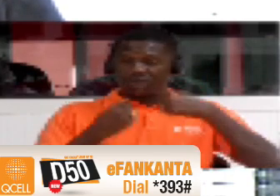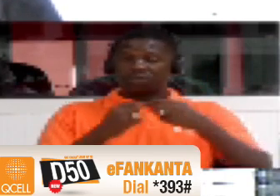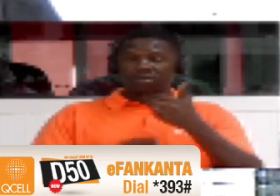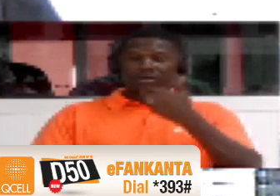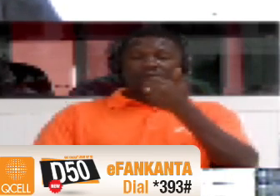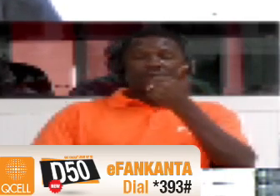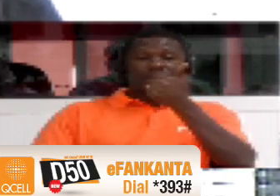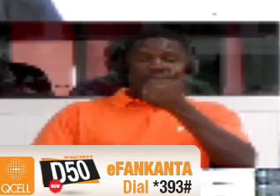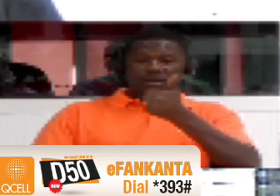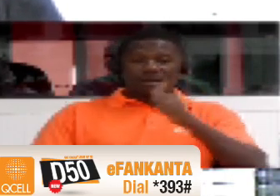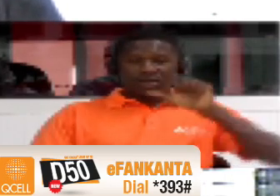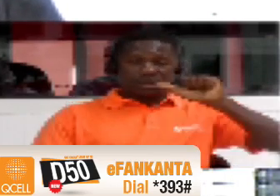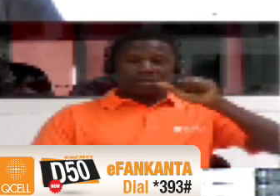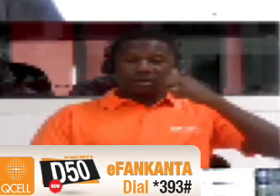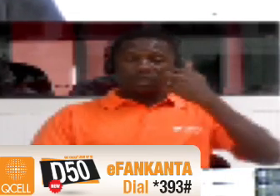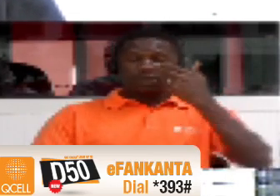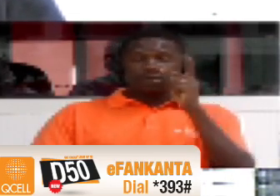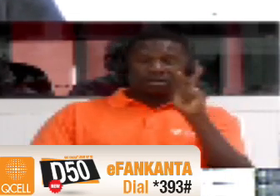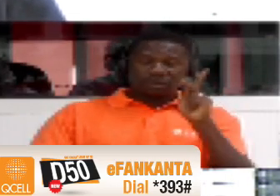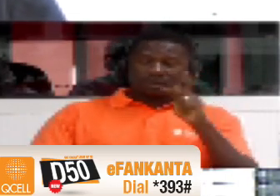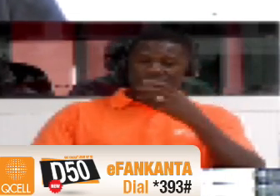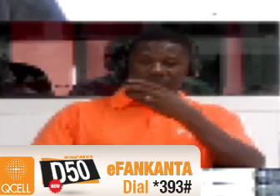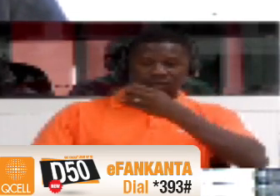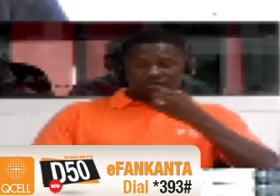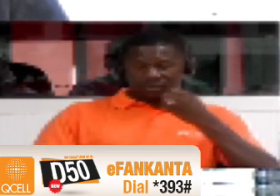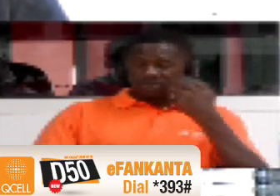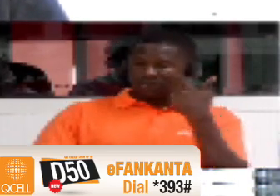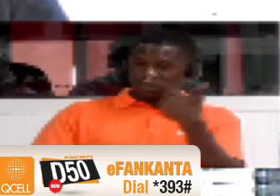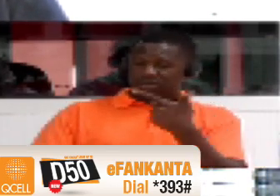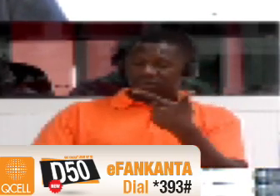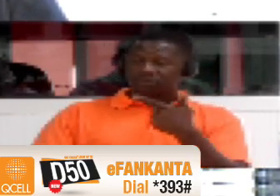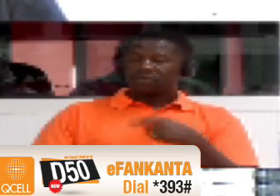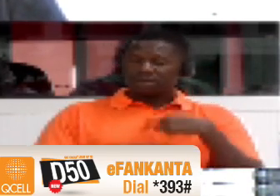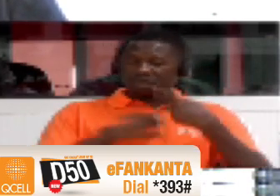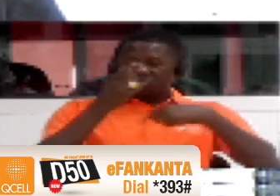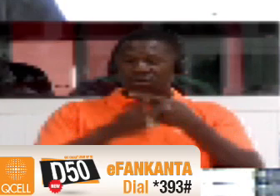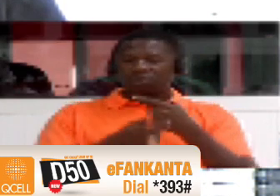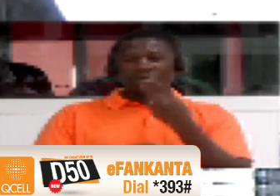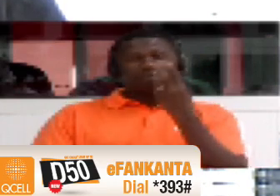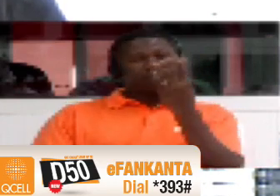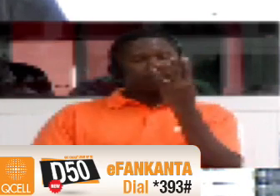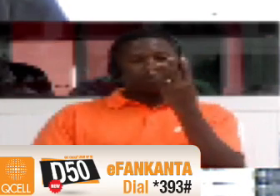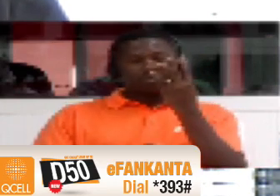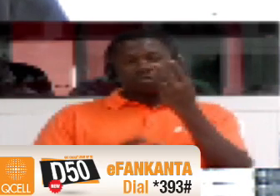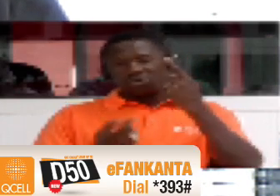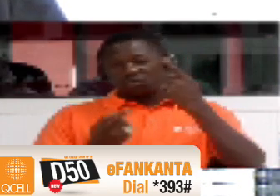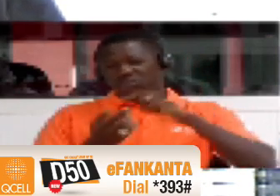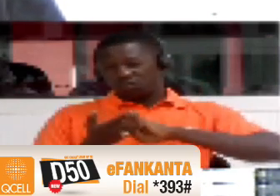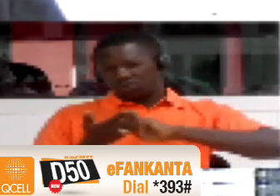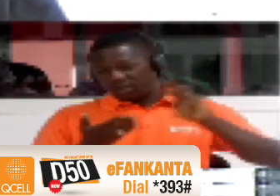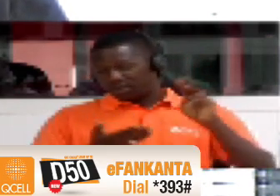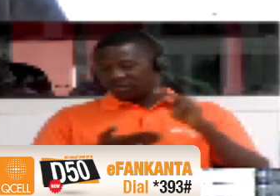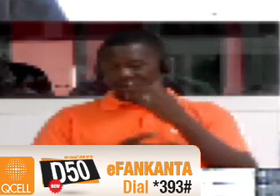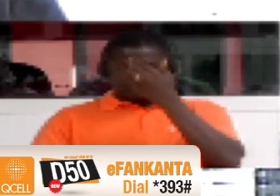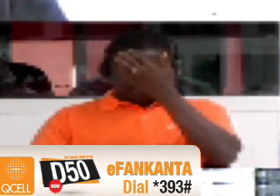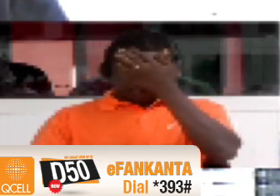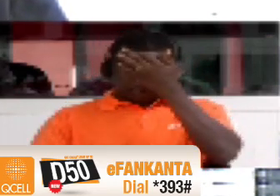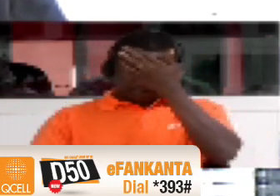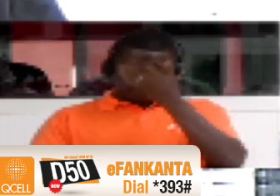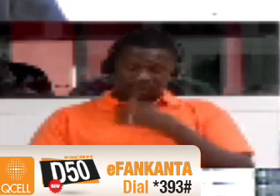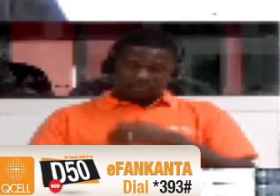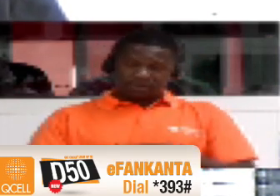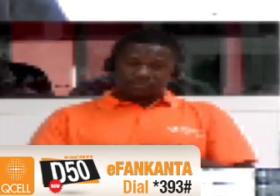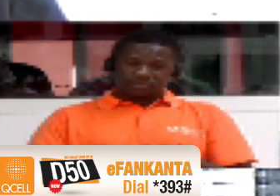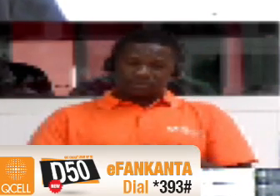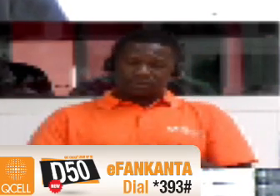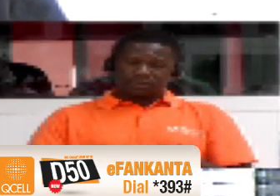the AK-47. Woketa fo mintara fo lokun nani. That went on for almost 4 weeks. Course